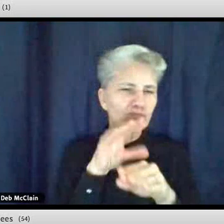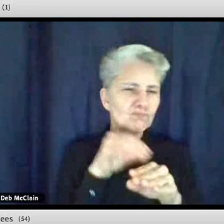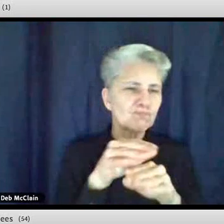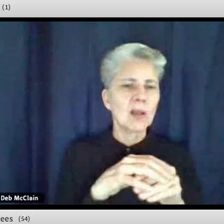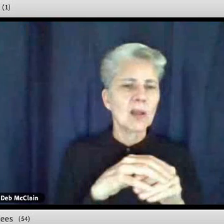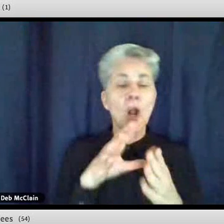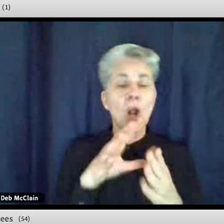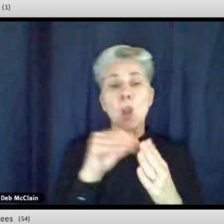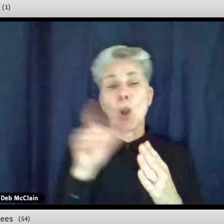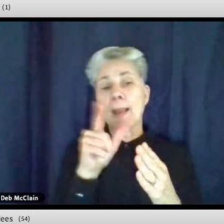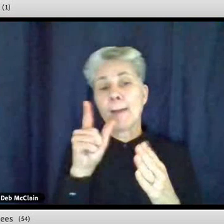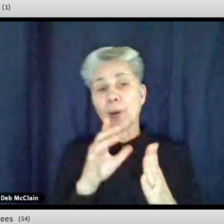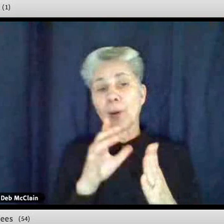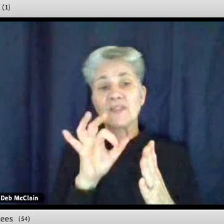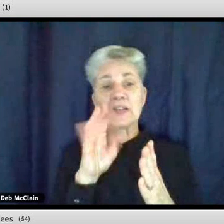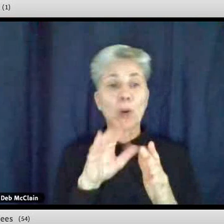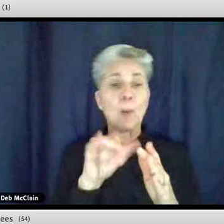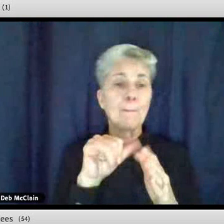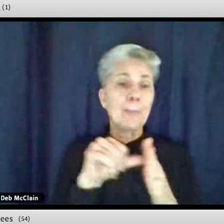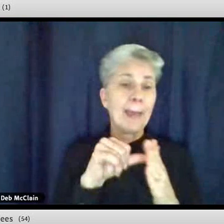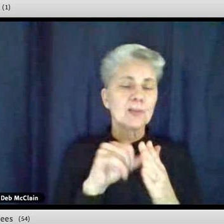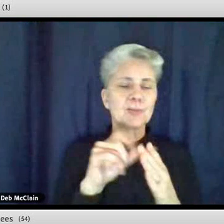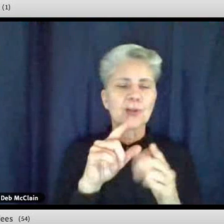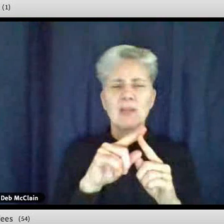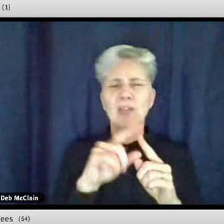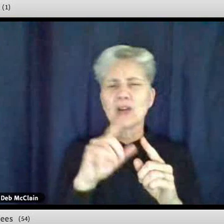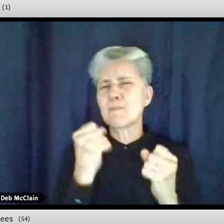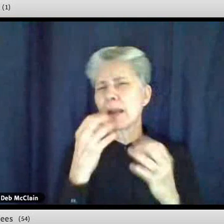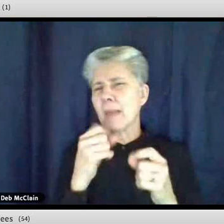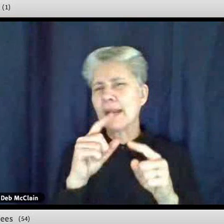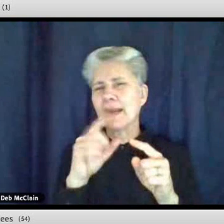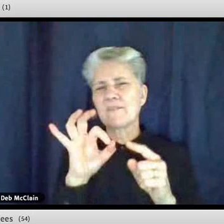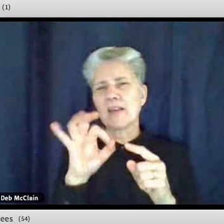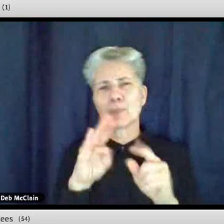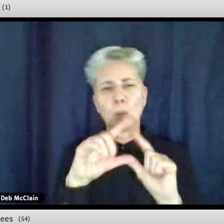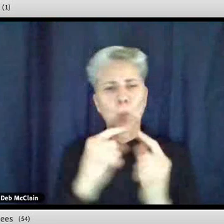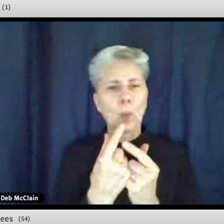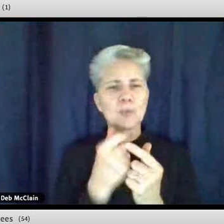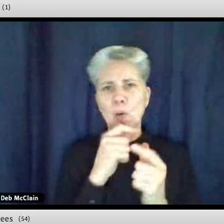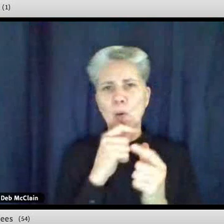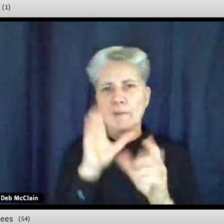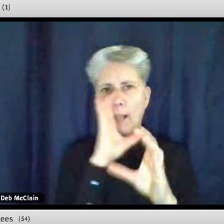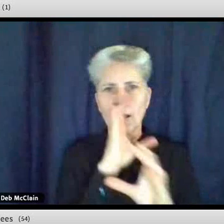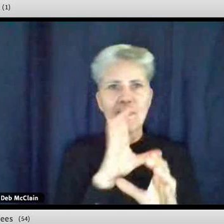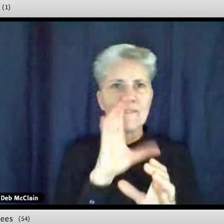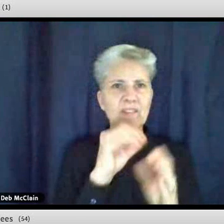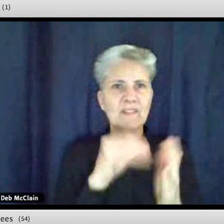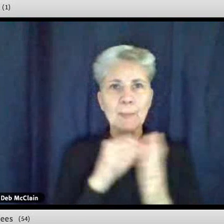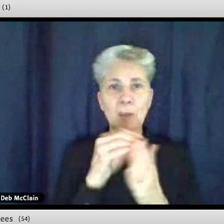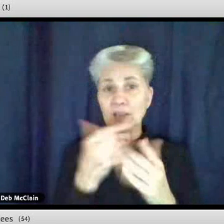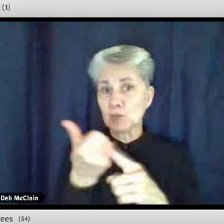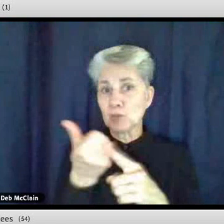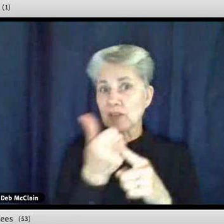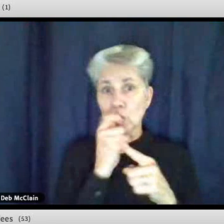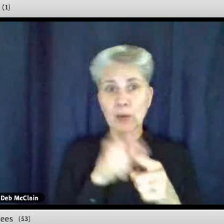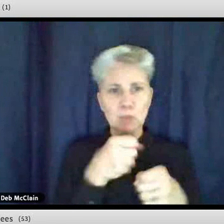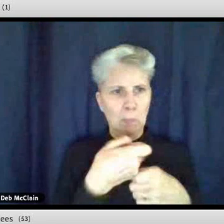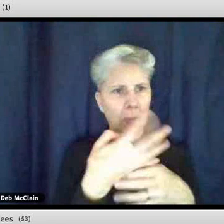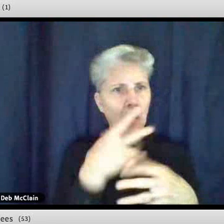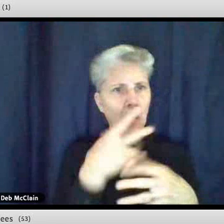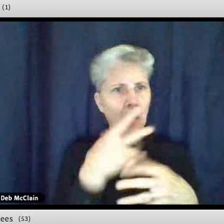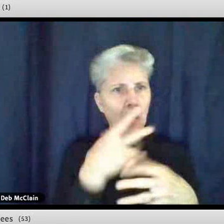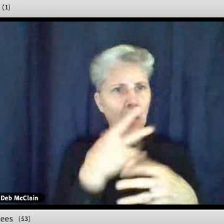all kinds of different tips and advice. The Learning Librarians Facebook. There's a bunch of Facebook groups out there, so you don't